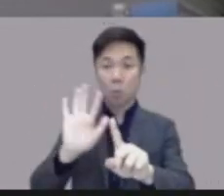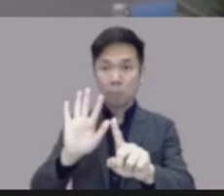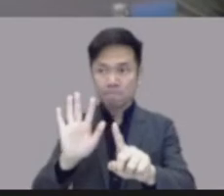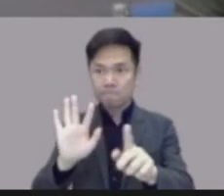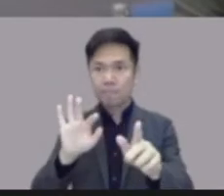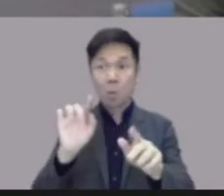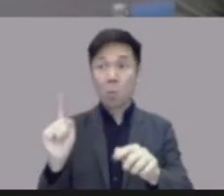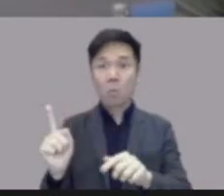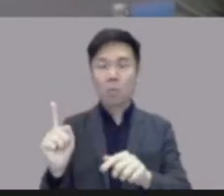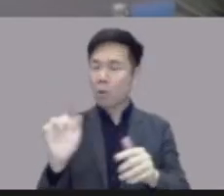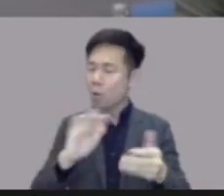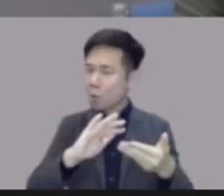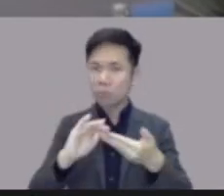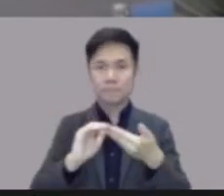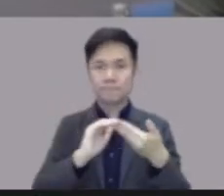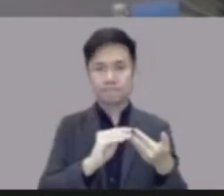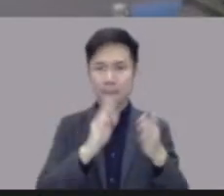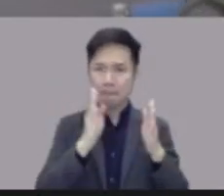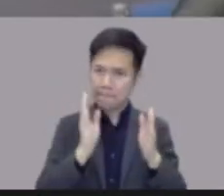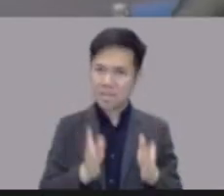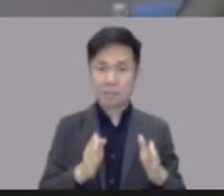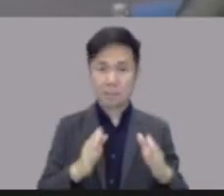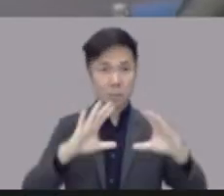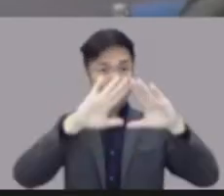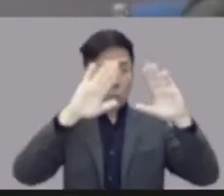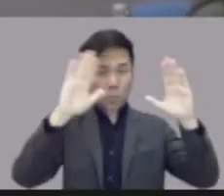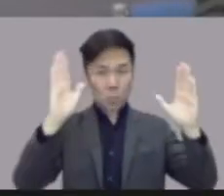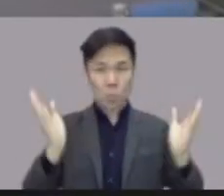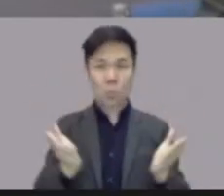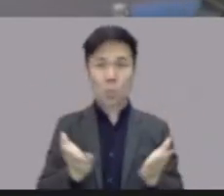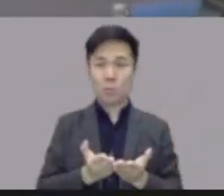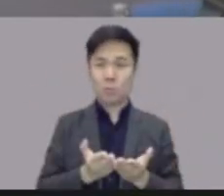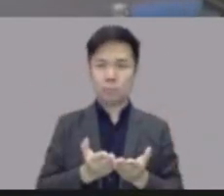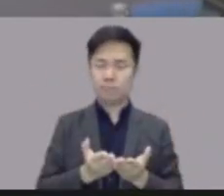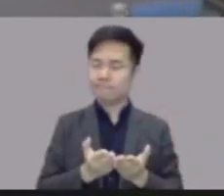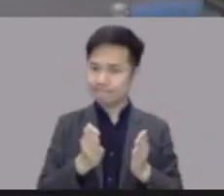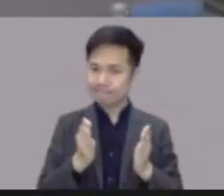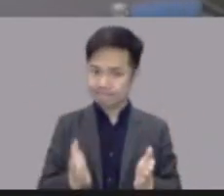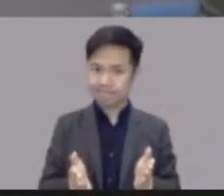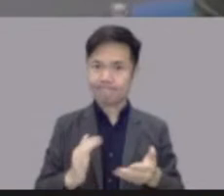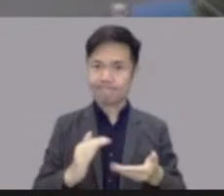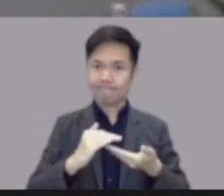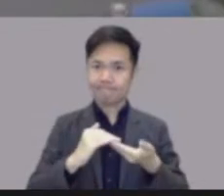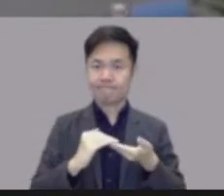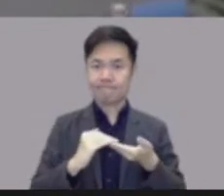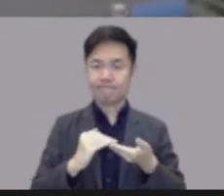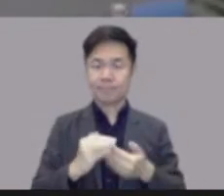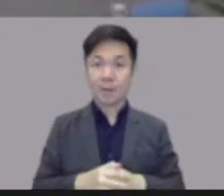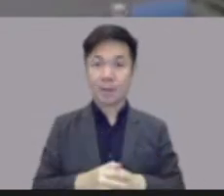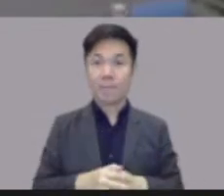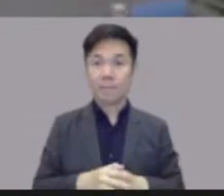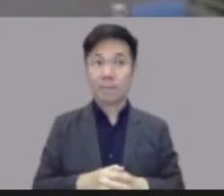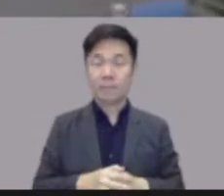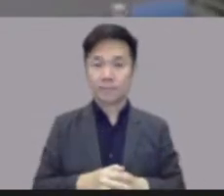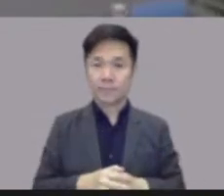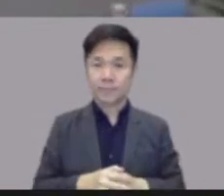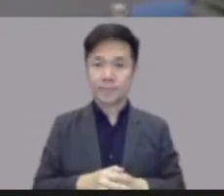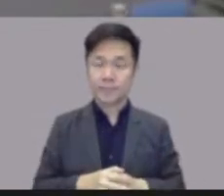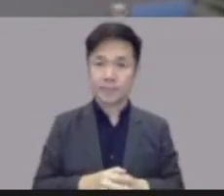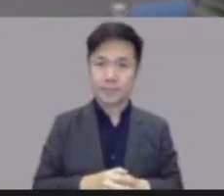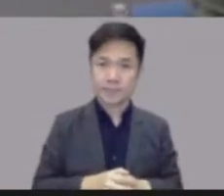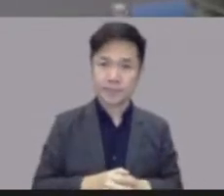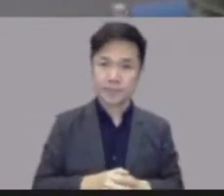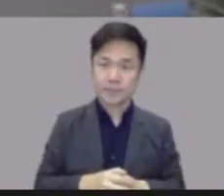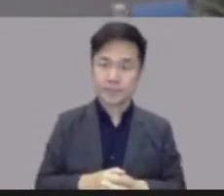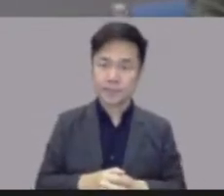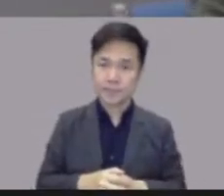country it requires constant efforts of the regional Internationals at levels so the